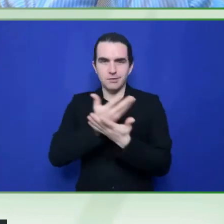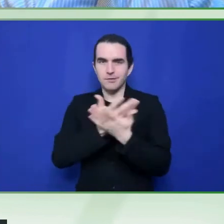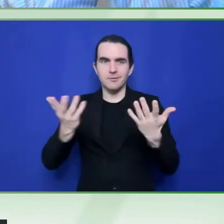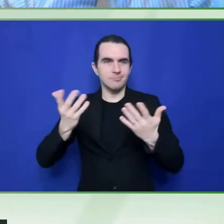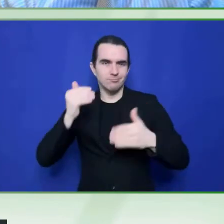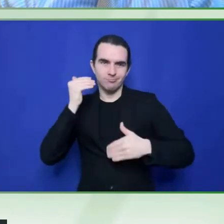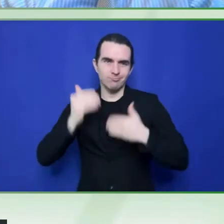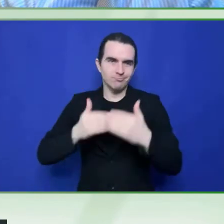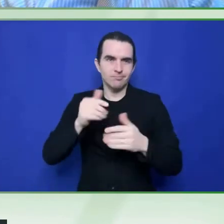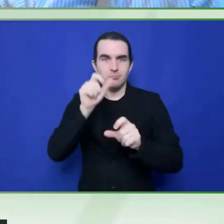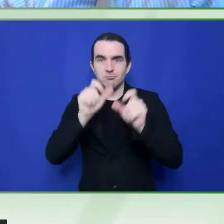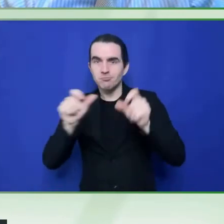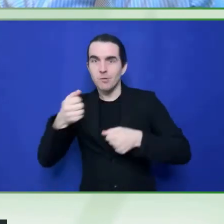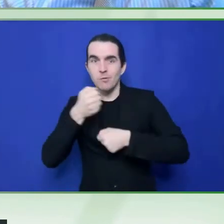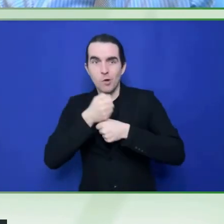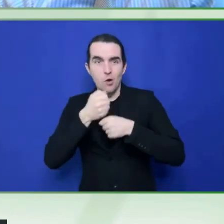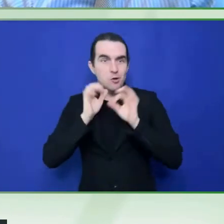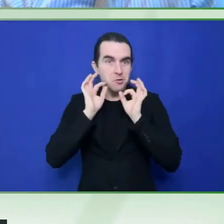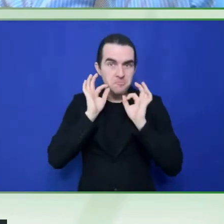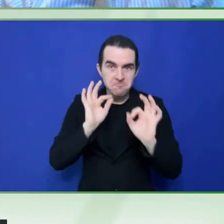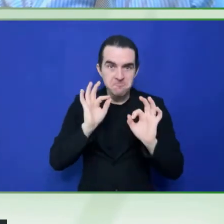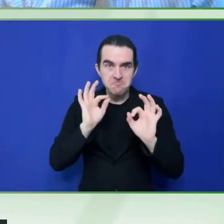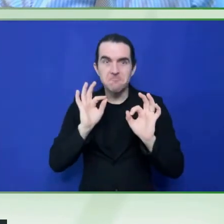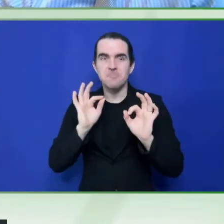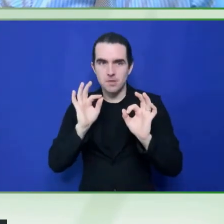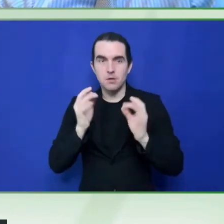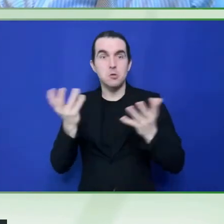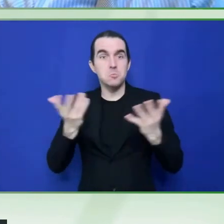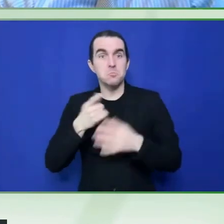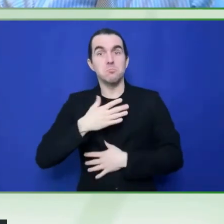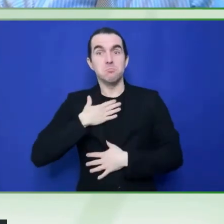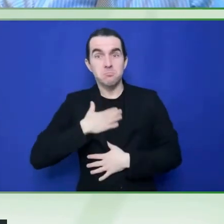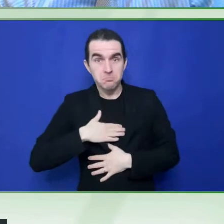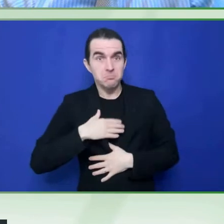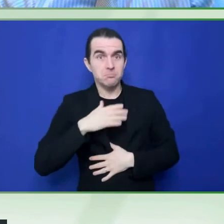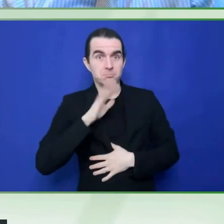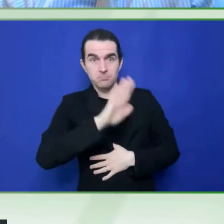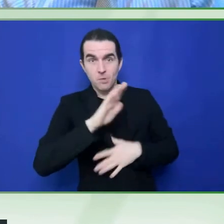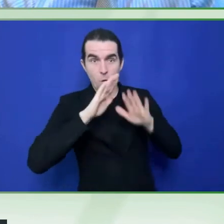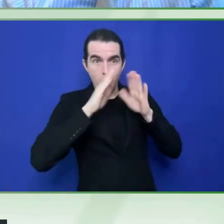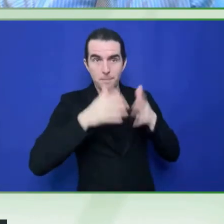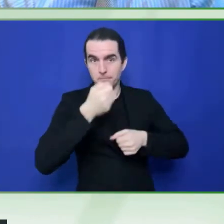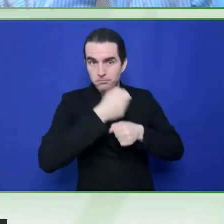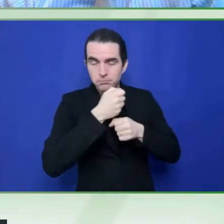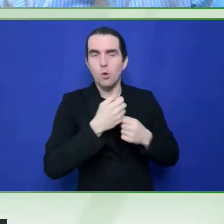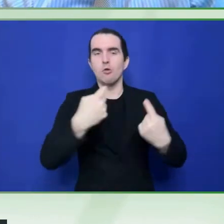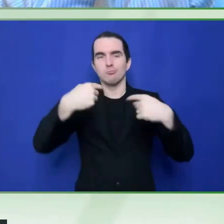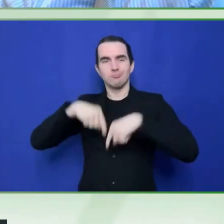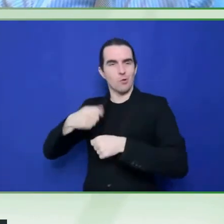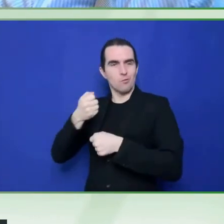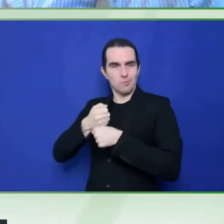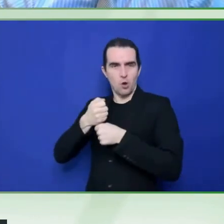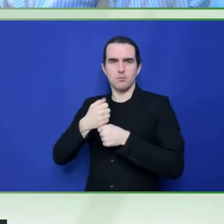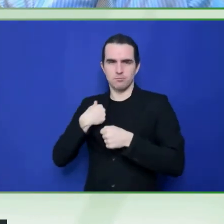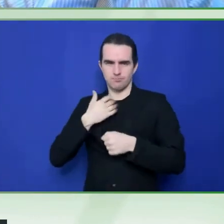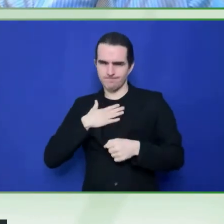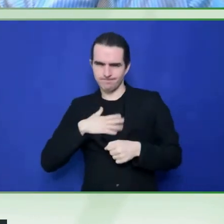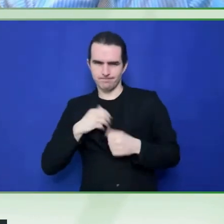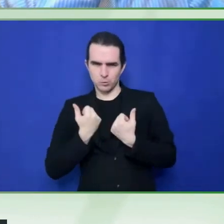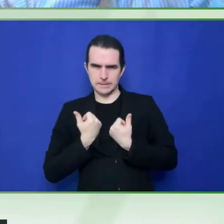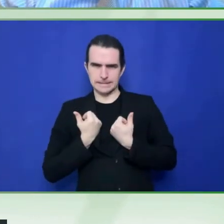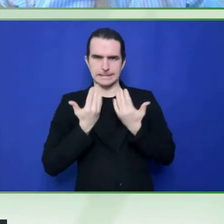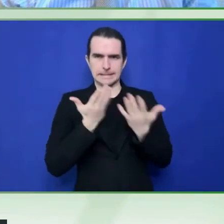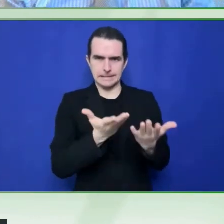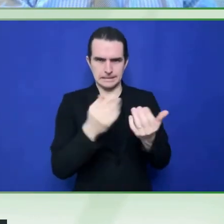to support both the PWDs with the psychosocial support and also the rest of the